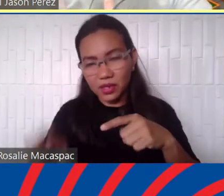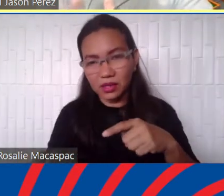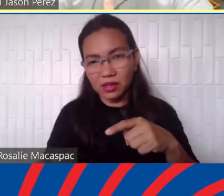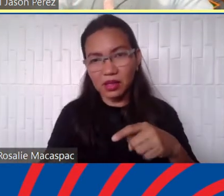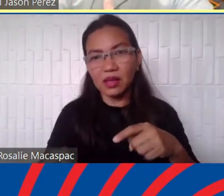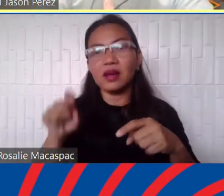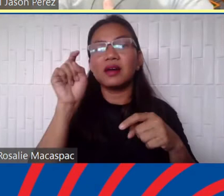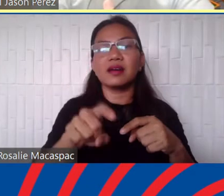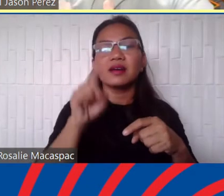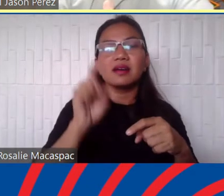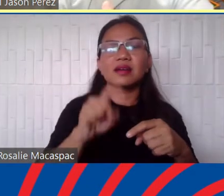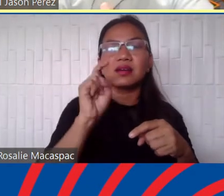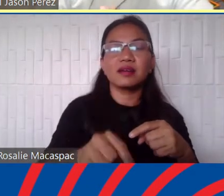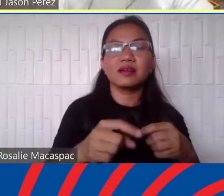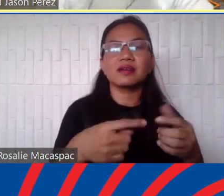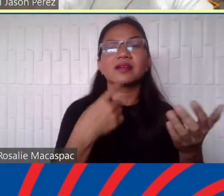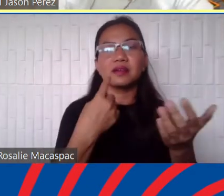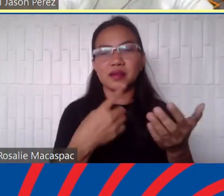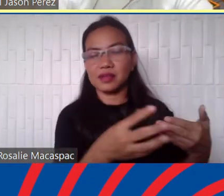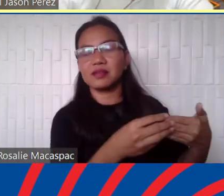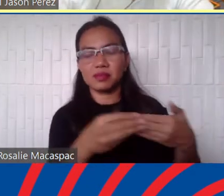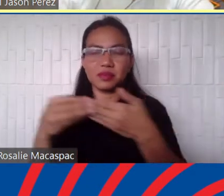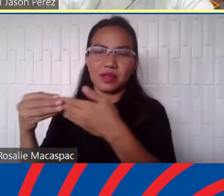which I'll discuss more later.